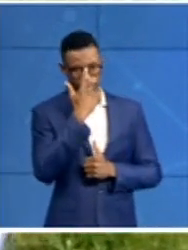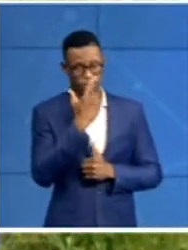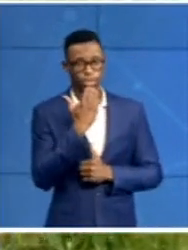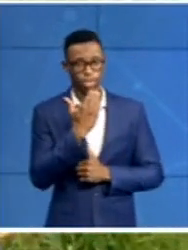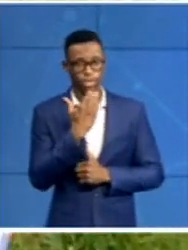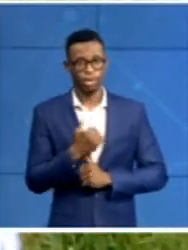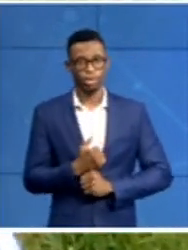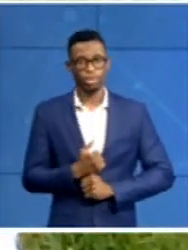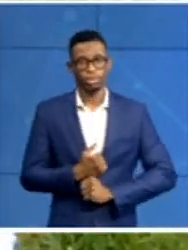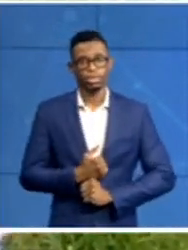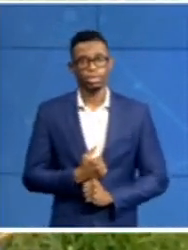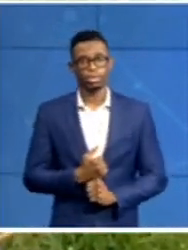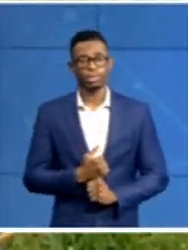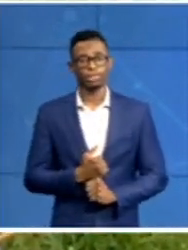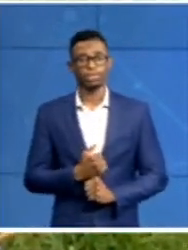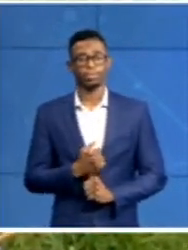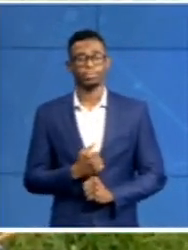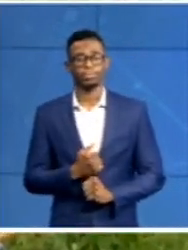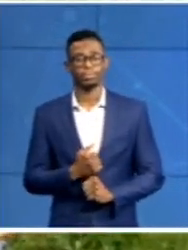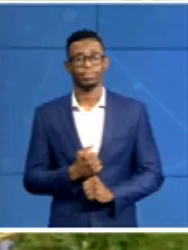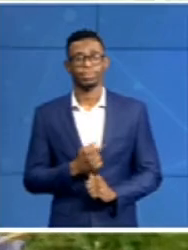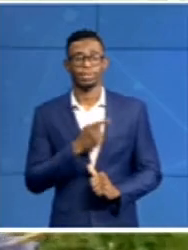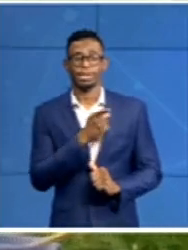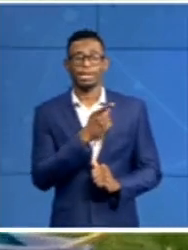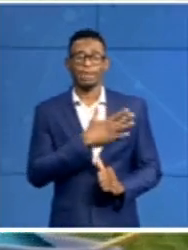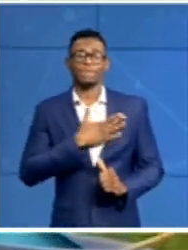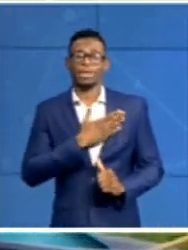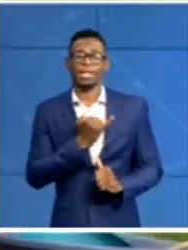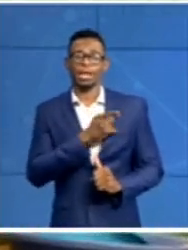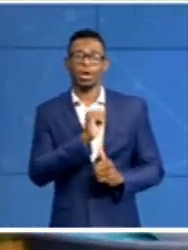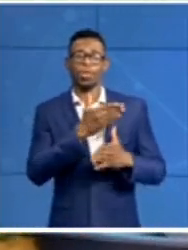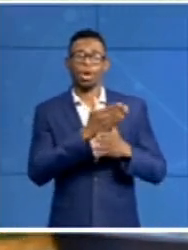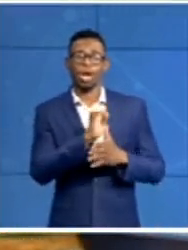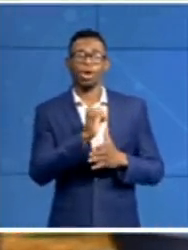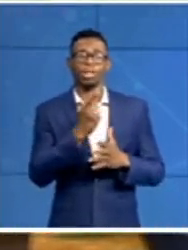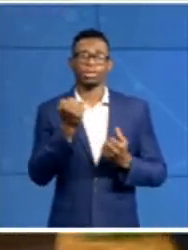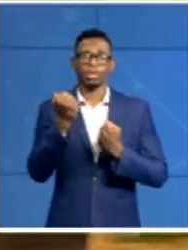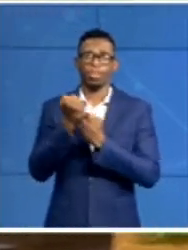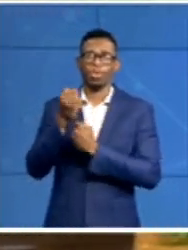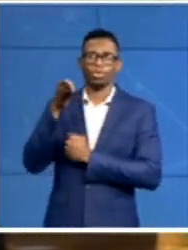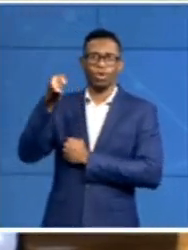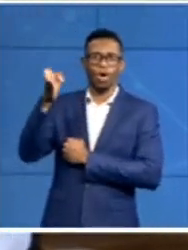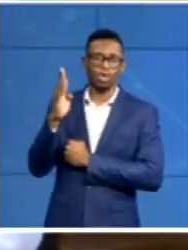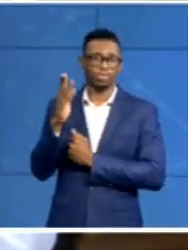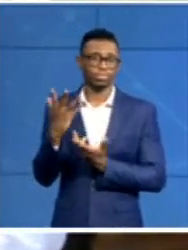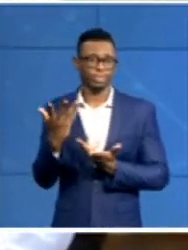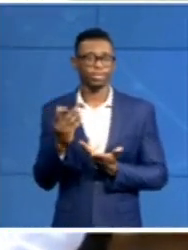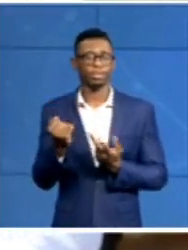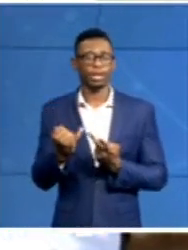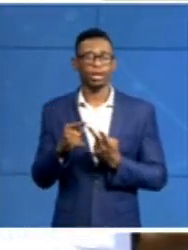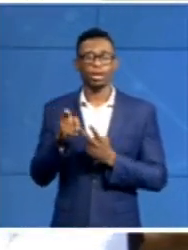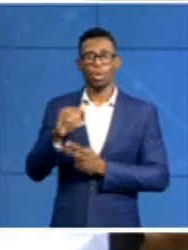doing the work of God. And I'm going to be joined here by Chimangazo Giriada. She is the head of